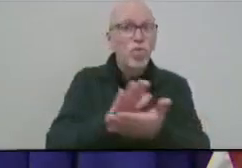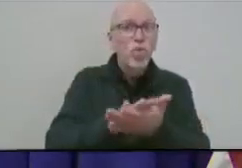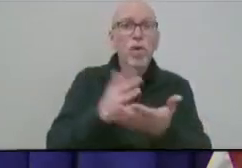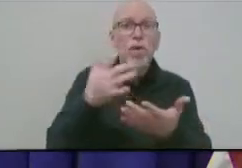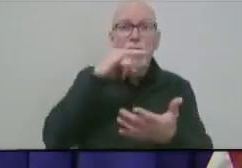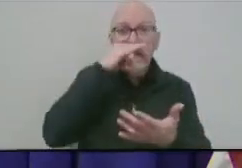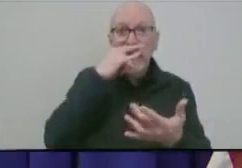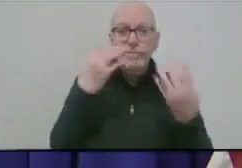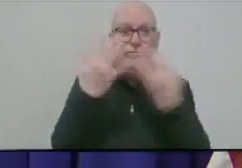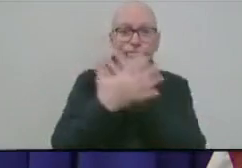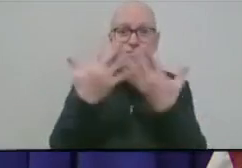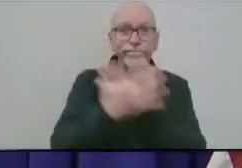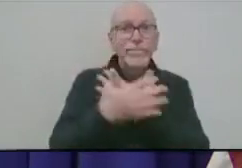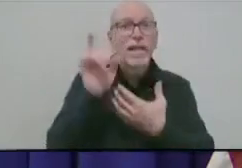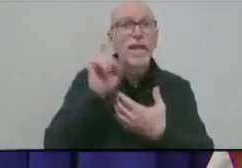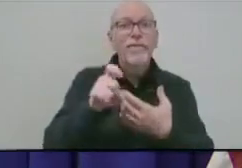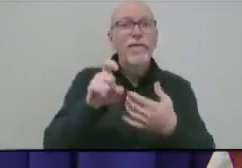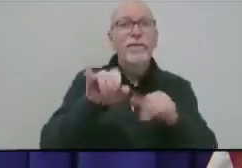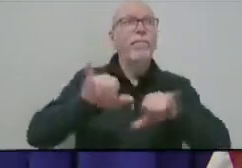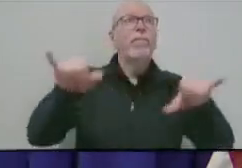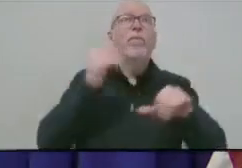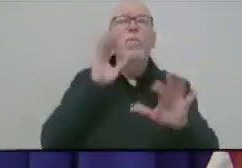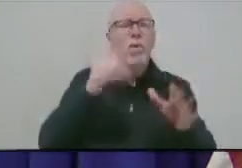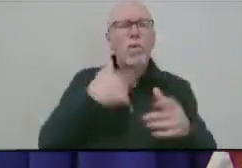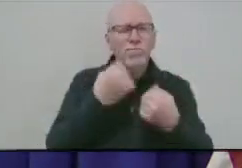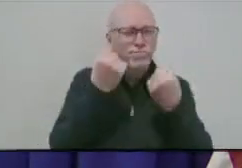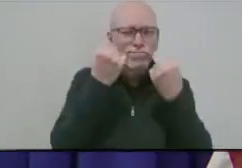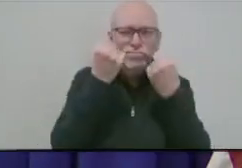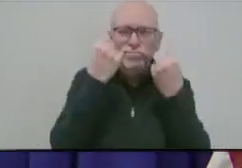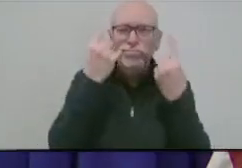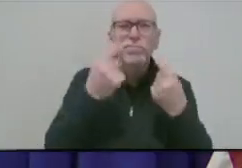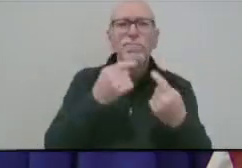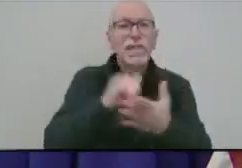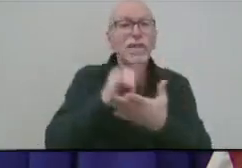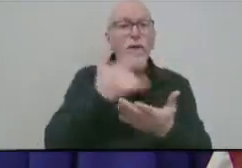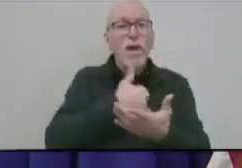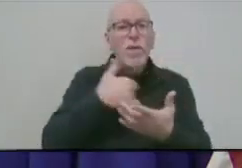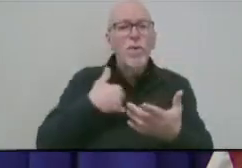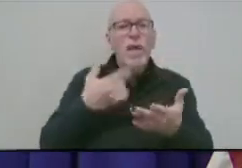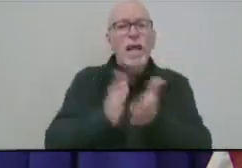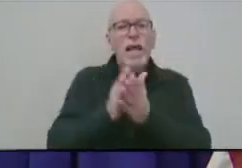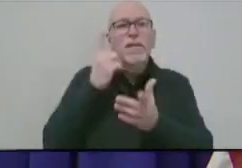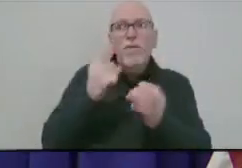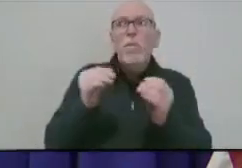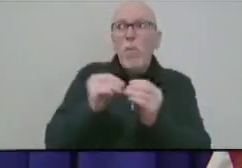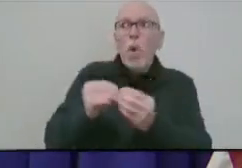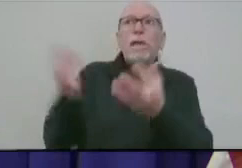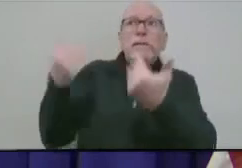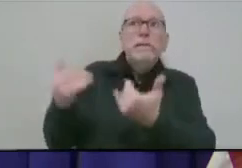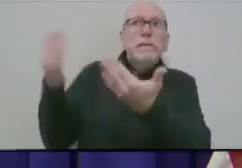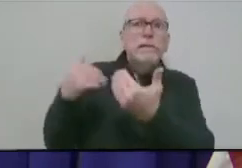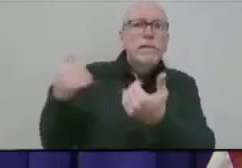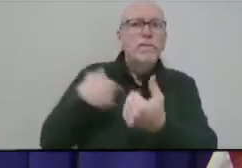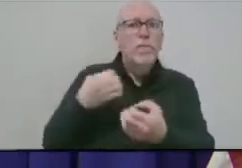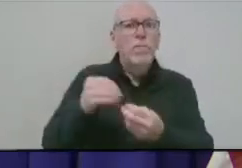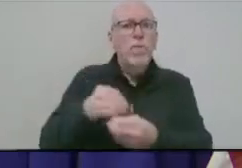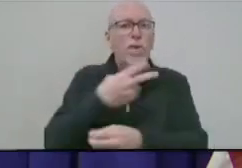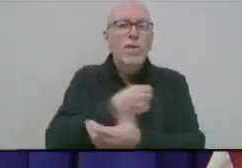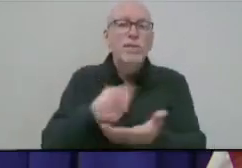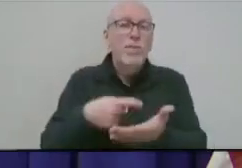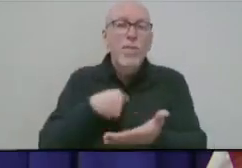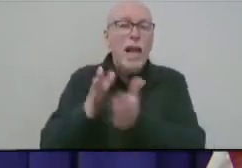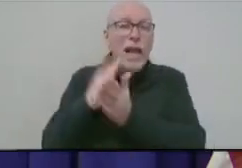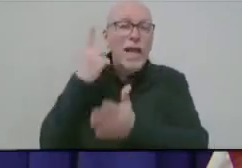kids and having to be in quarantine. We get this. We're that's why we're asking for more and more, and we're asking for sometimes the impossible,